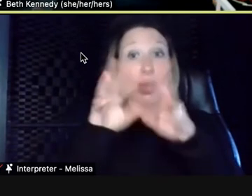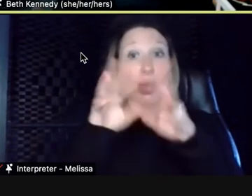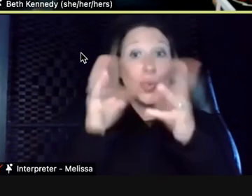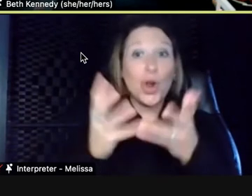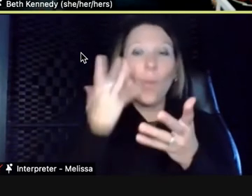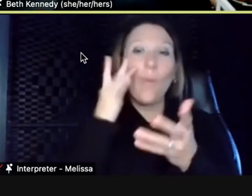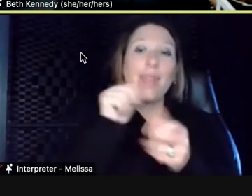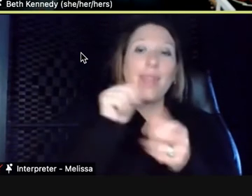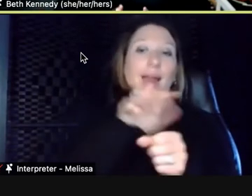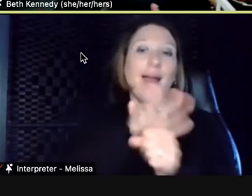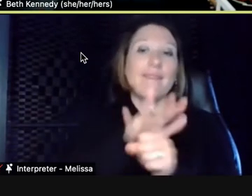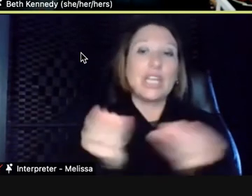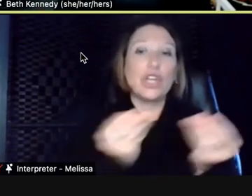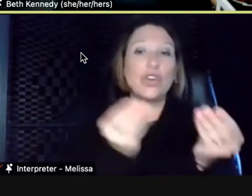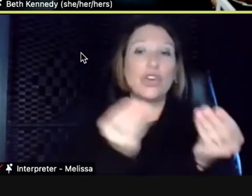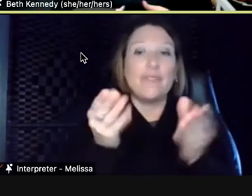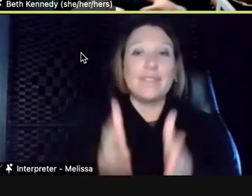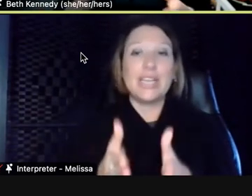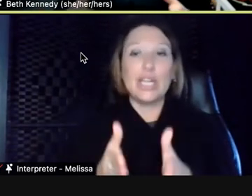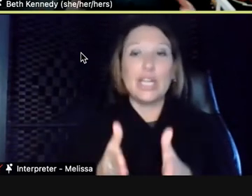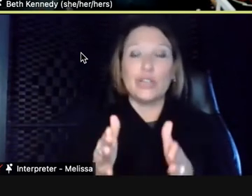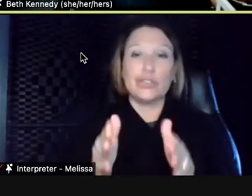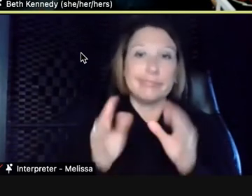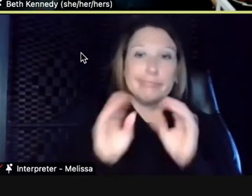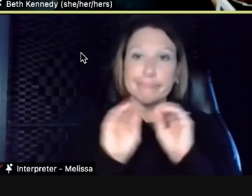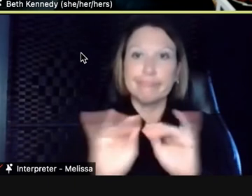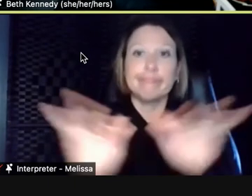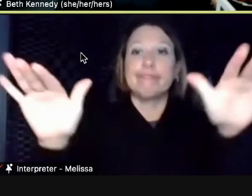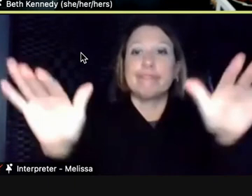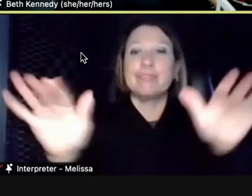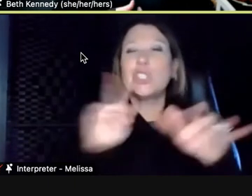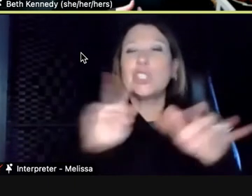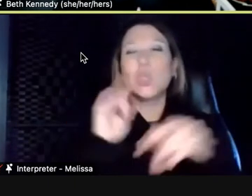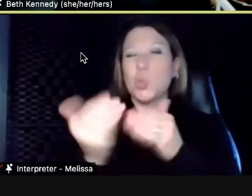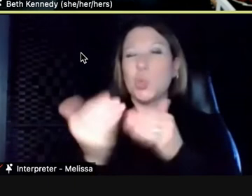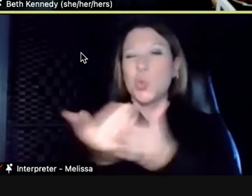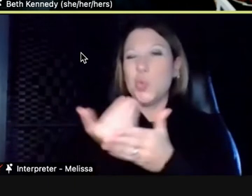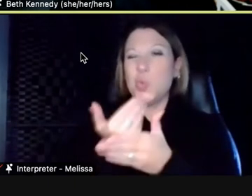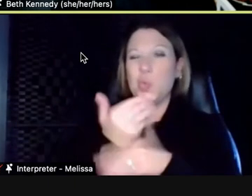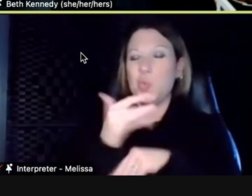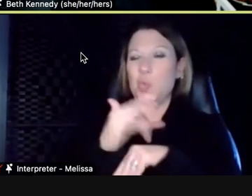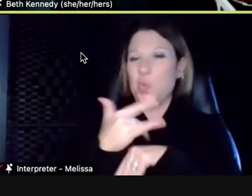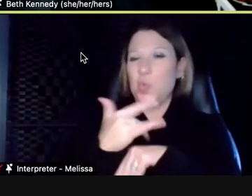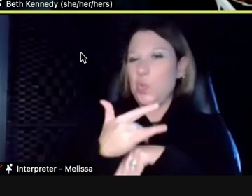to go around right now. It's too new, and so we don't have enough people trained.